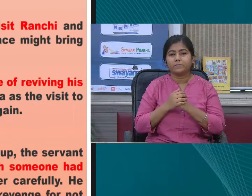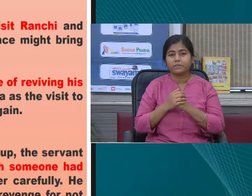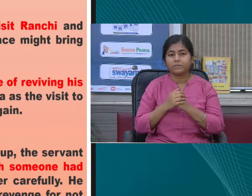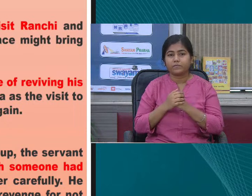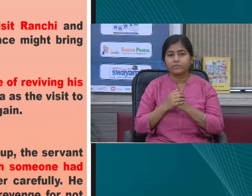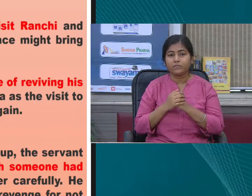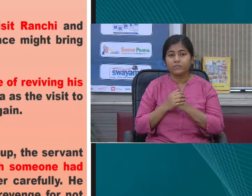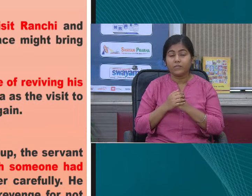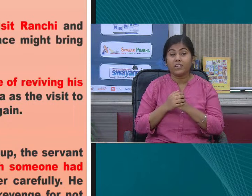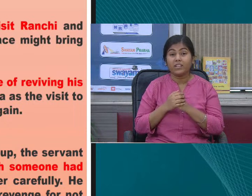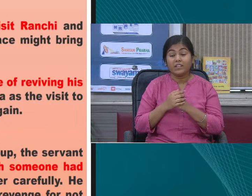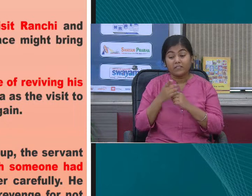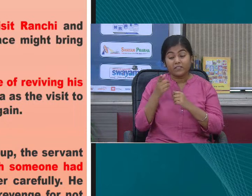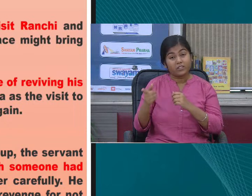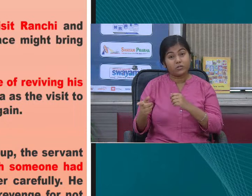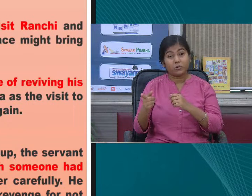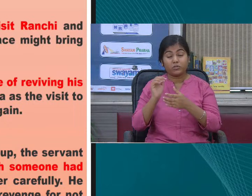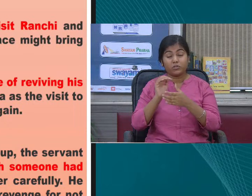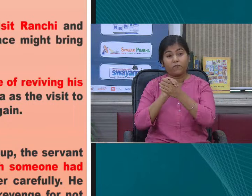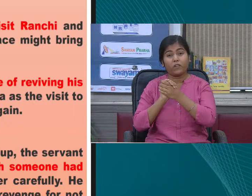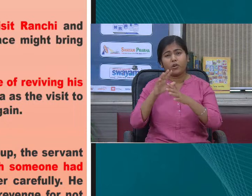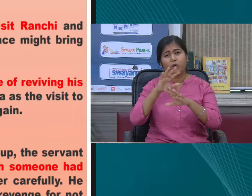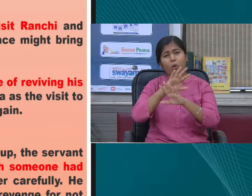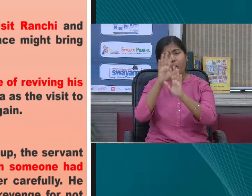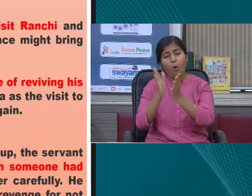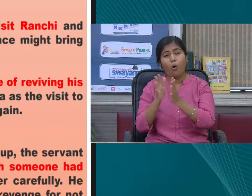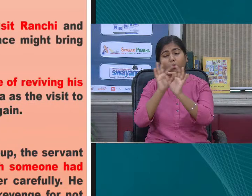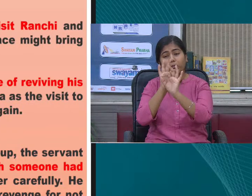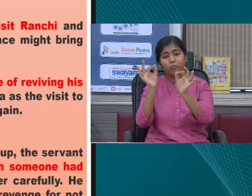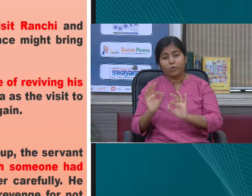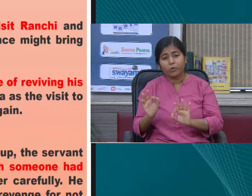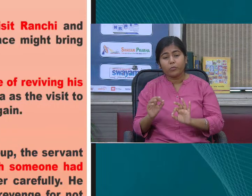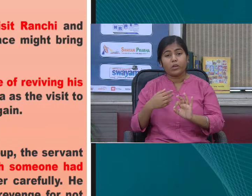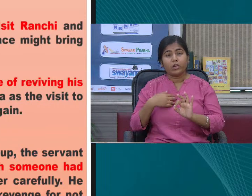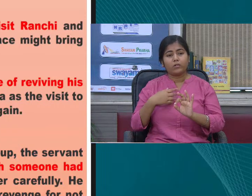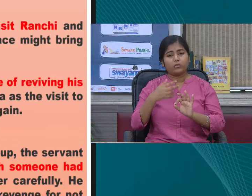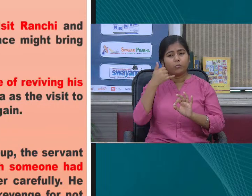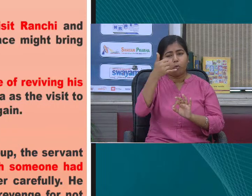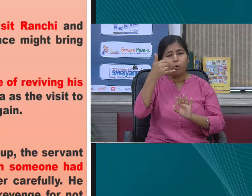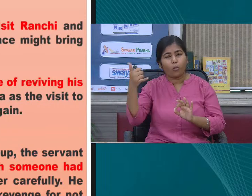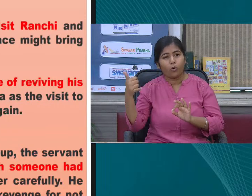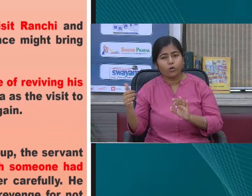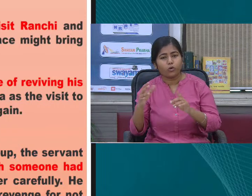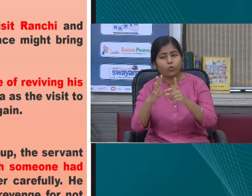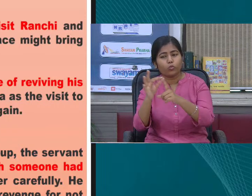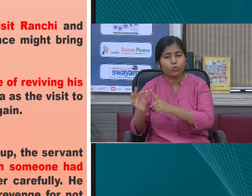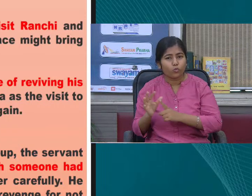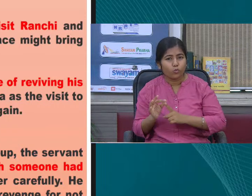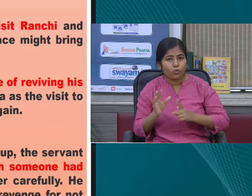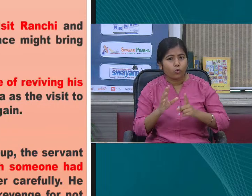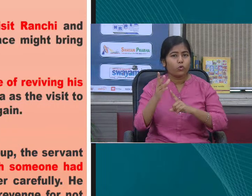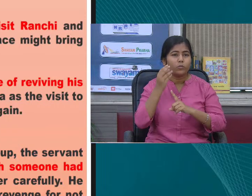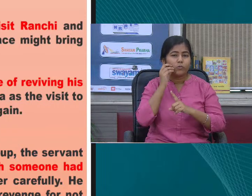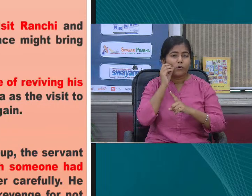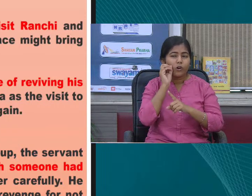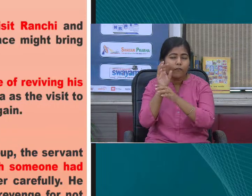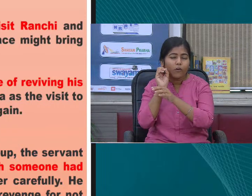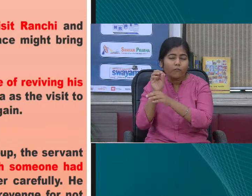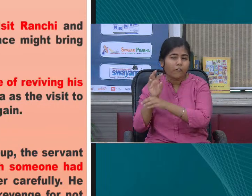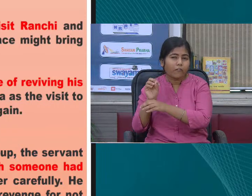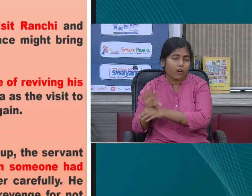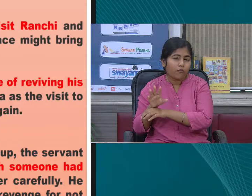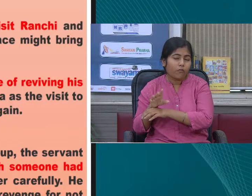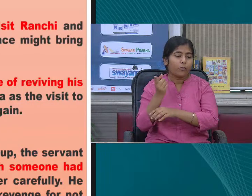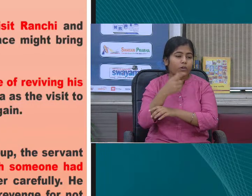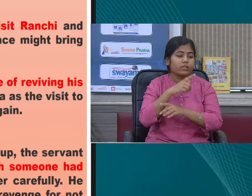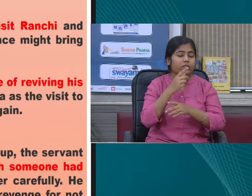everything. Even he asked the Dinesh to confirm it, and he told him when he was in a dire need of a job, he